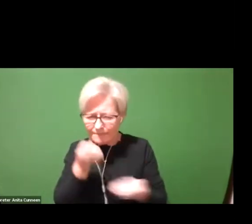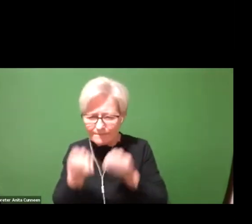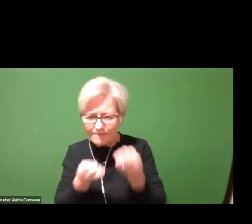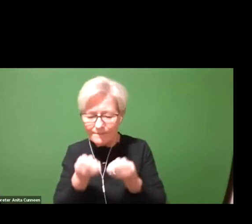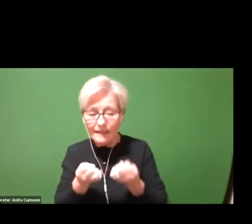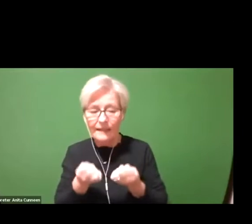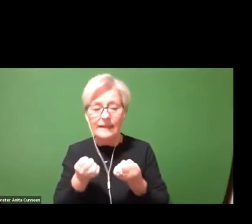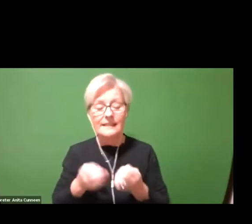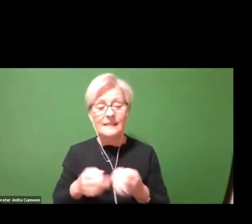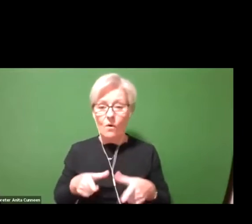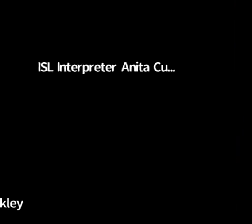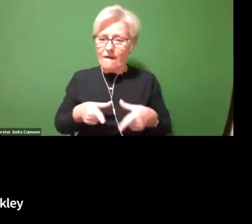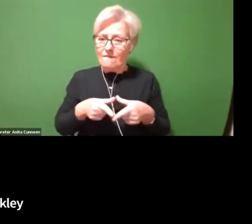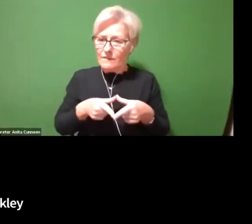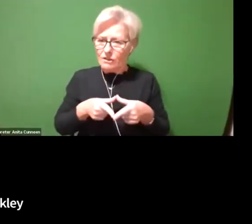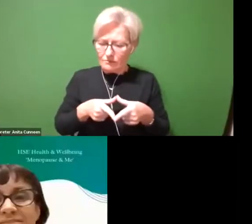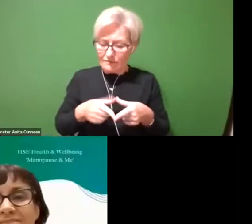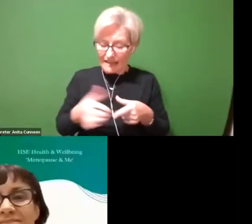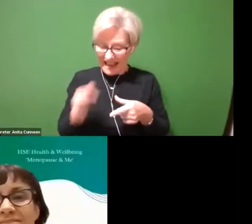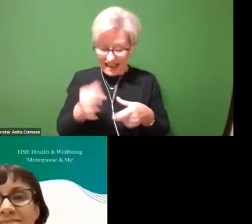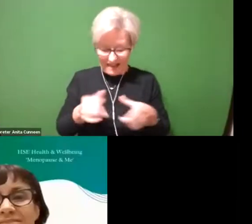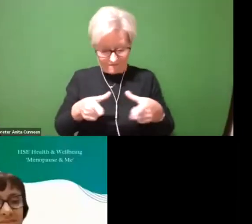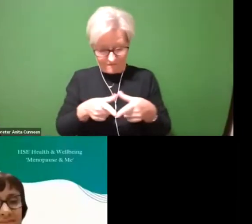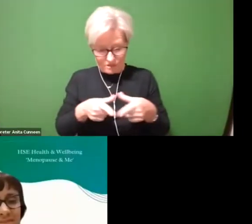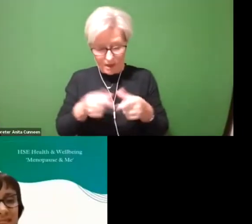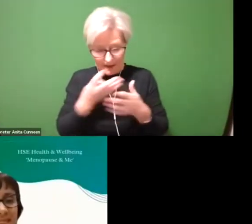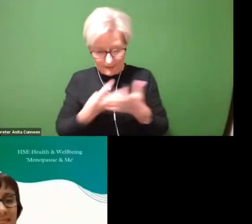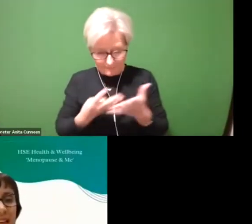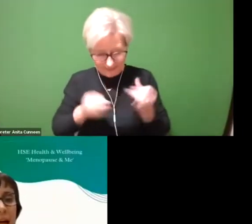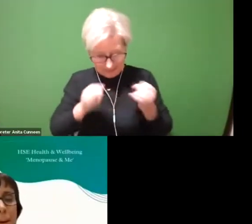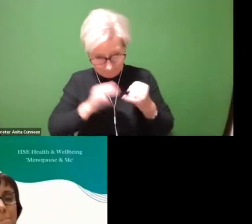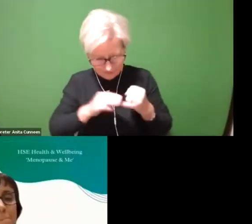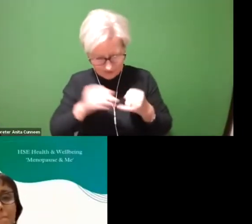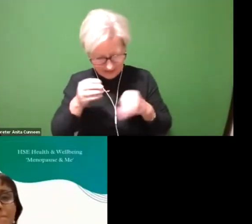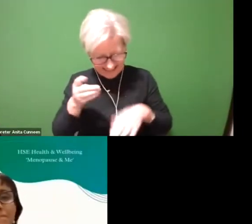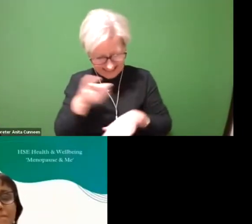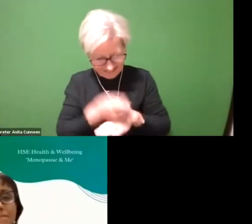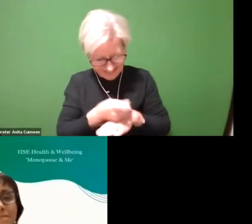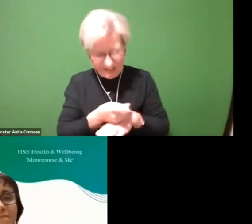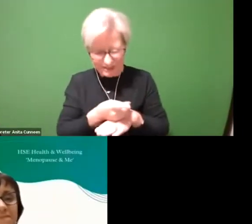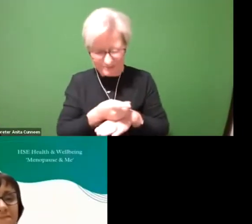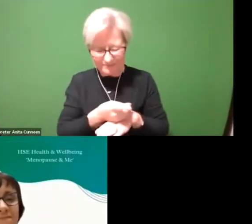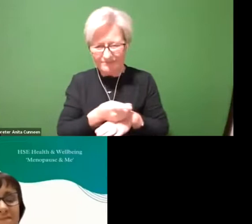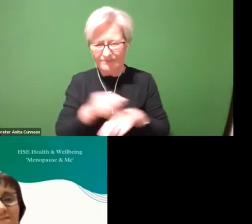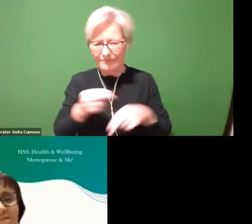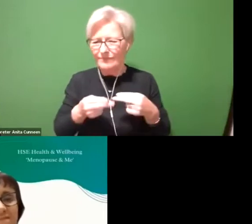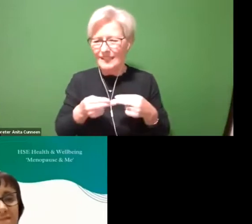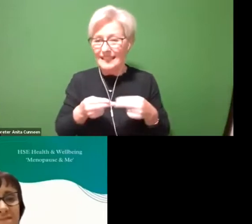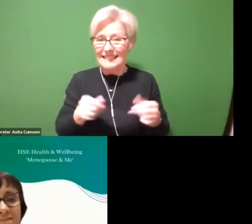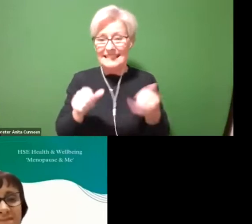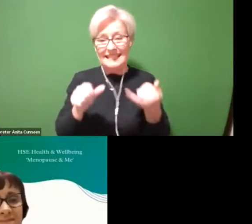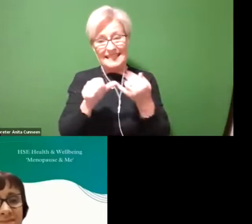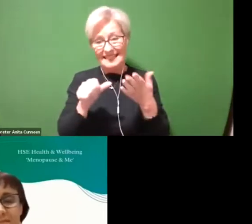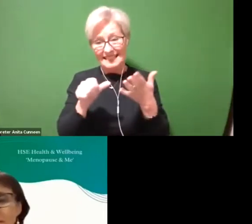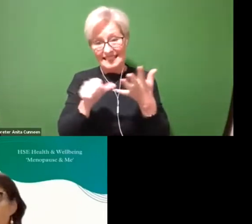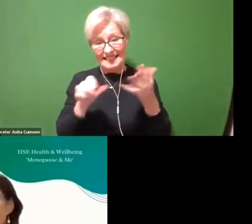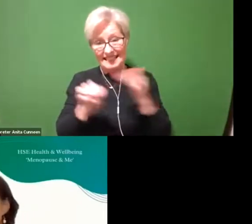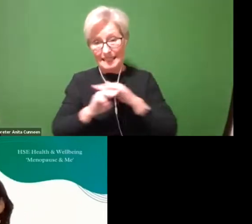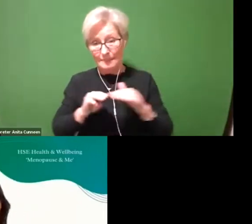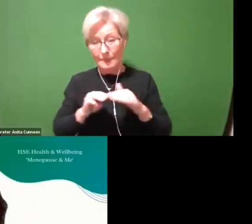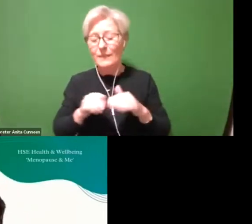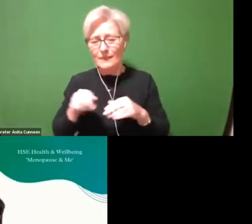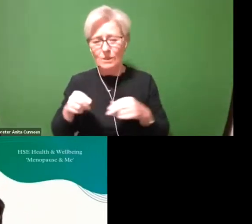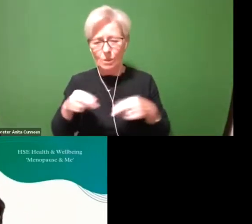months on HRT may need investigated too. All women are suitable for vaginal estrogen, which can be given very useful to reduce urinary